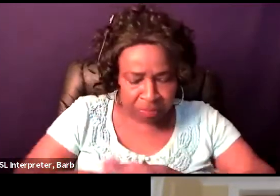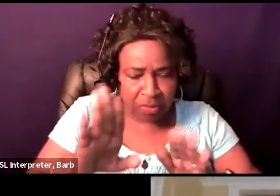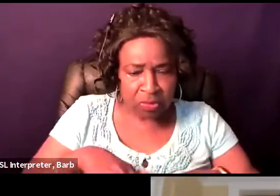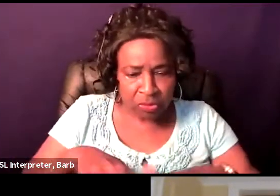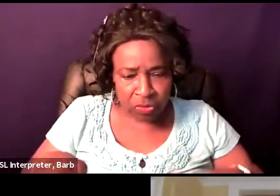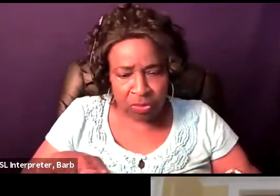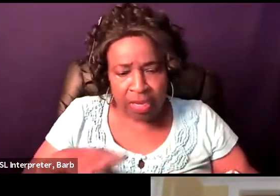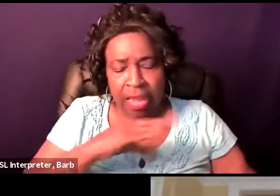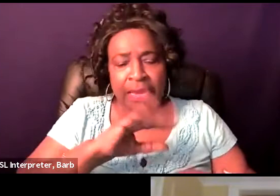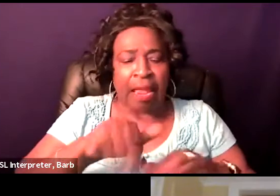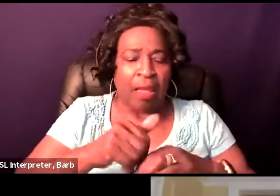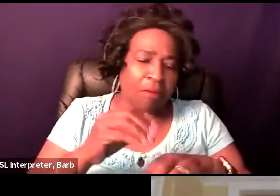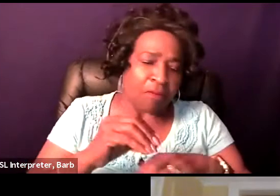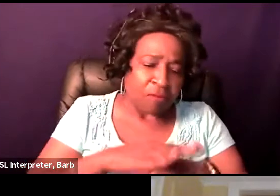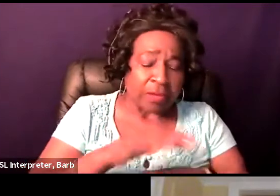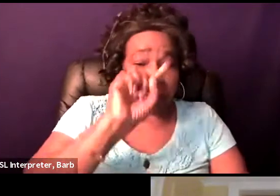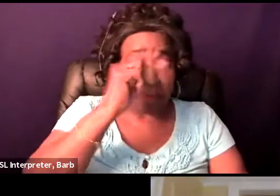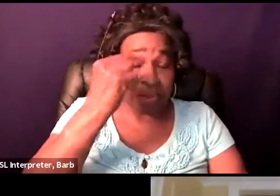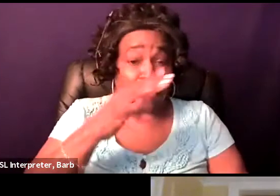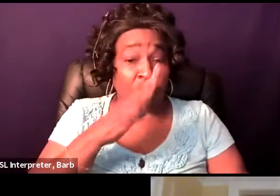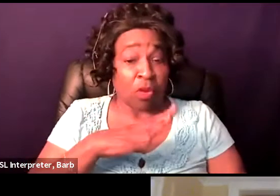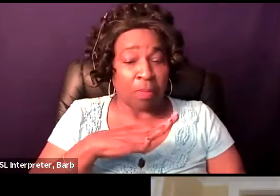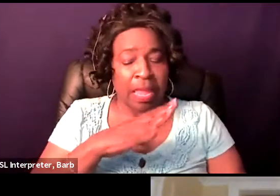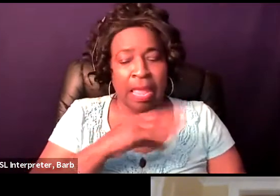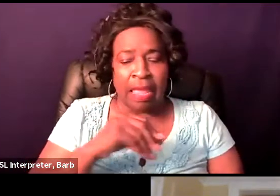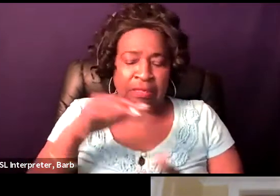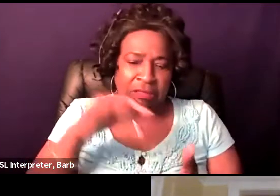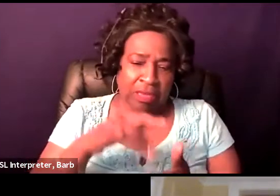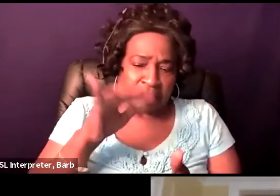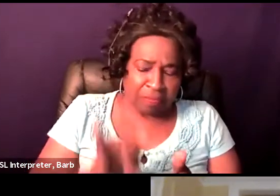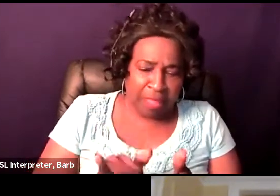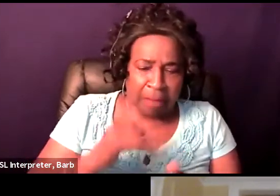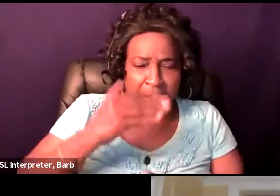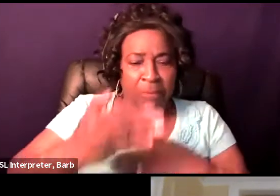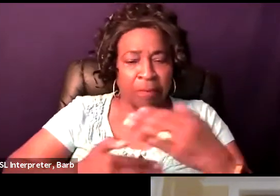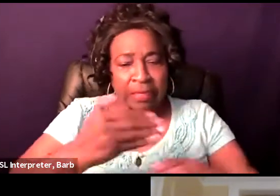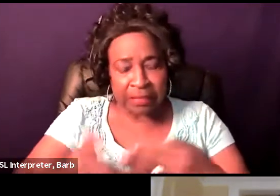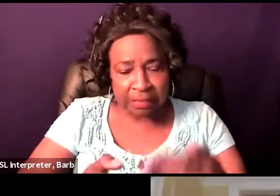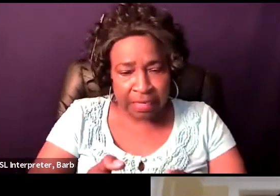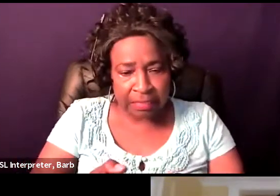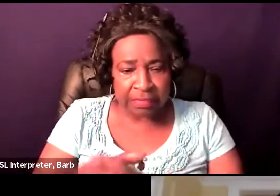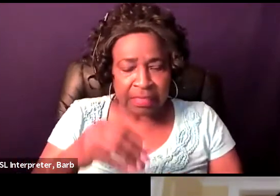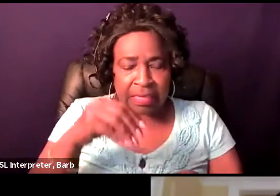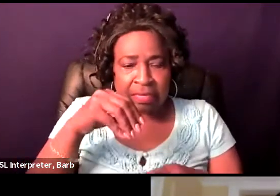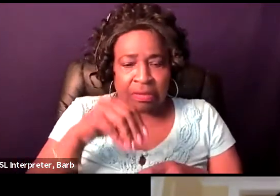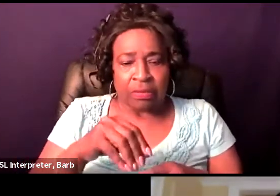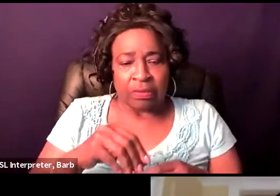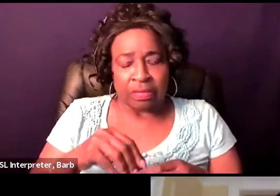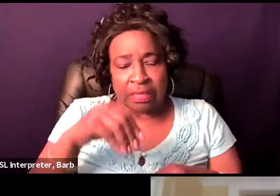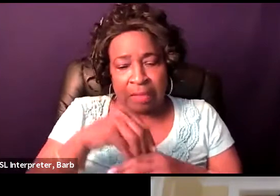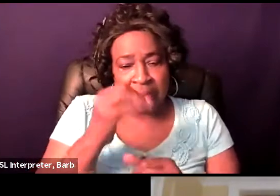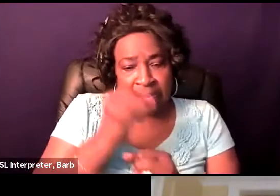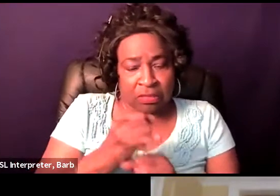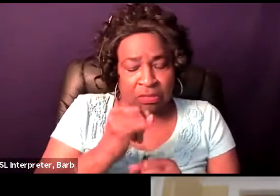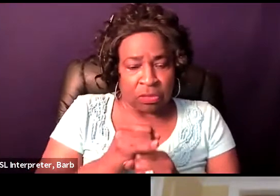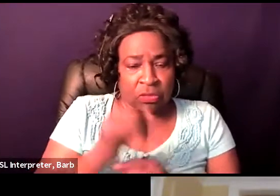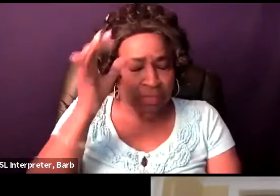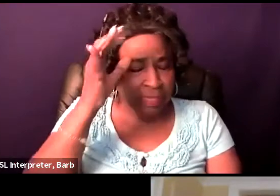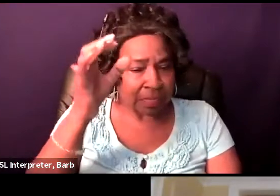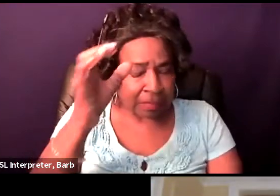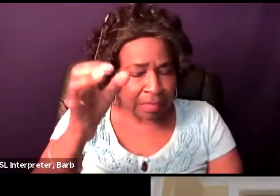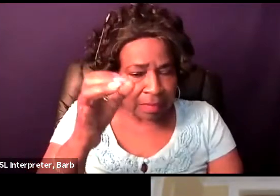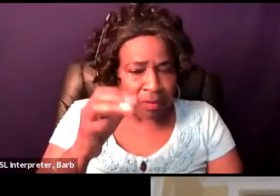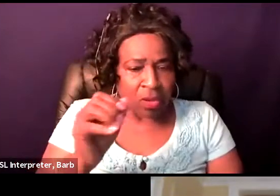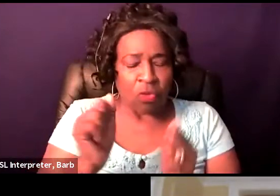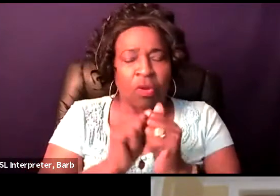in particular, and studying that process in the institutional context alongside community-based